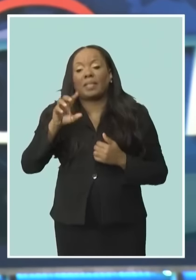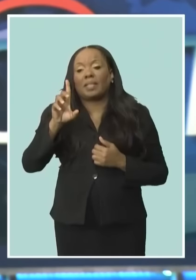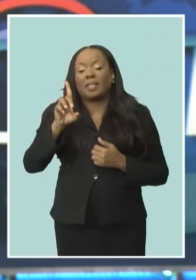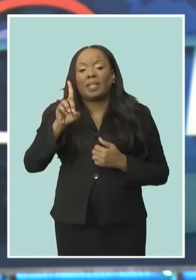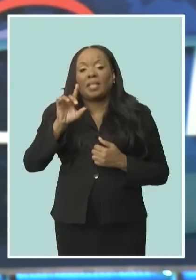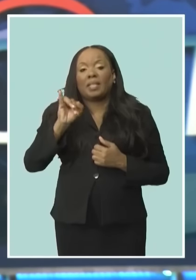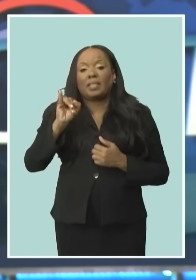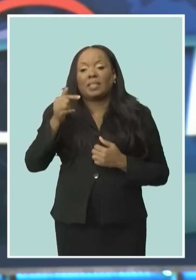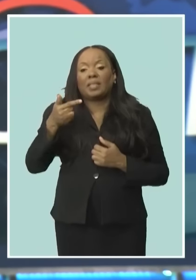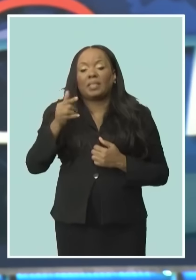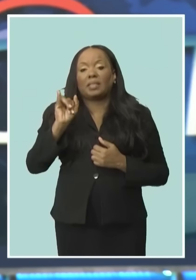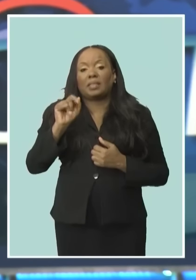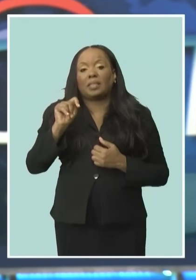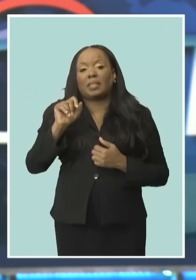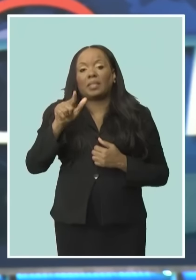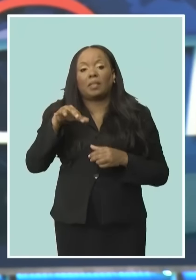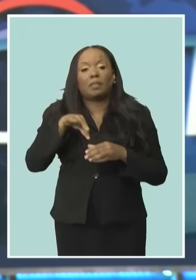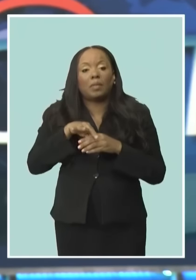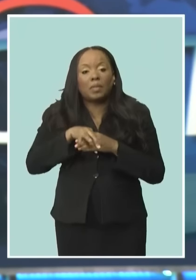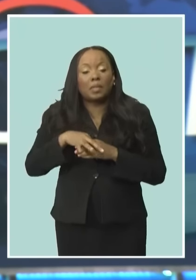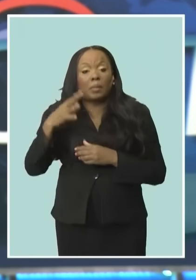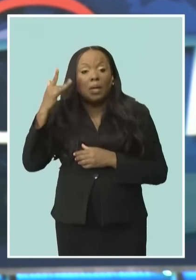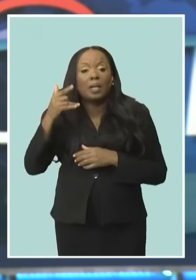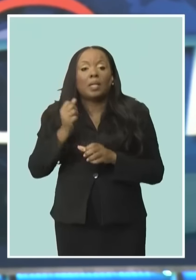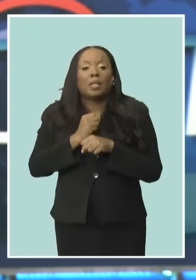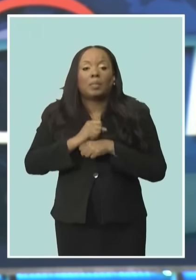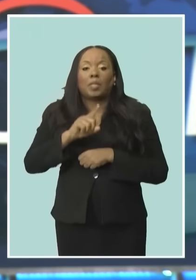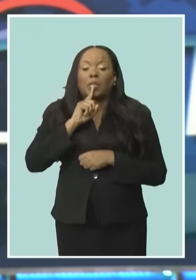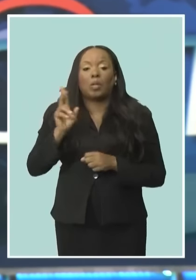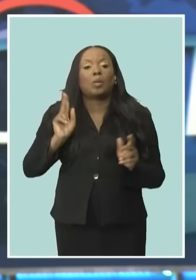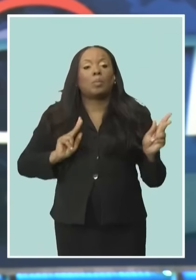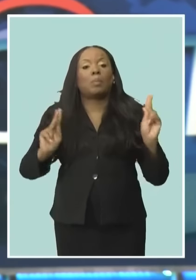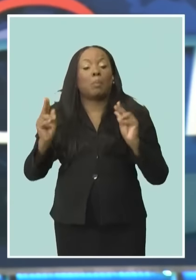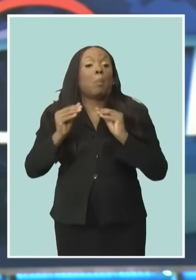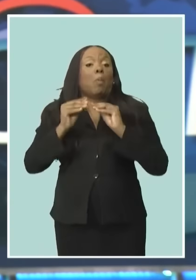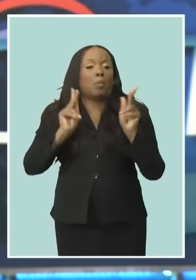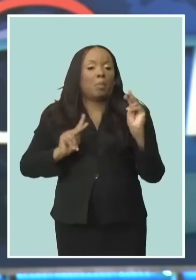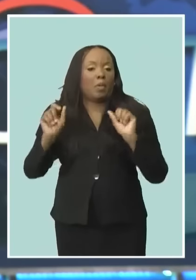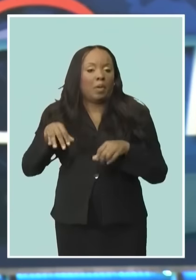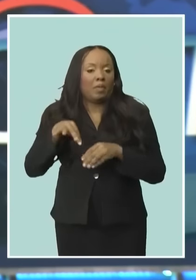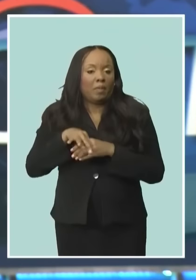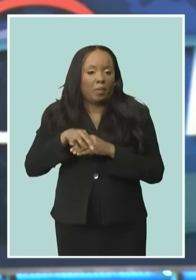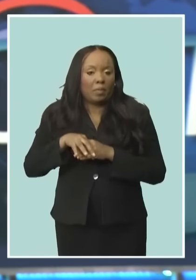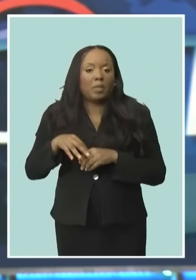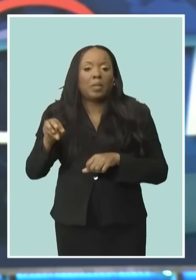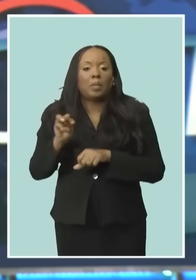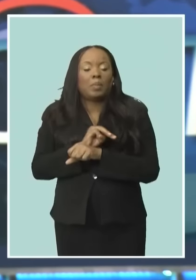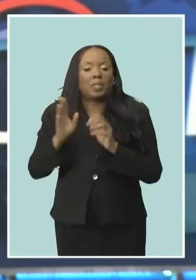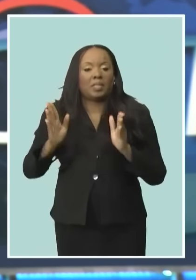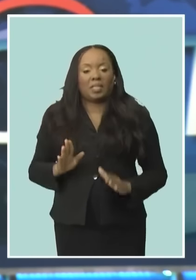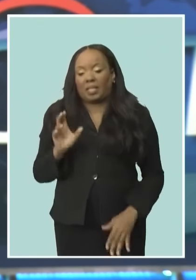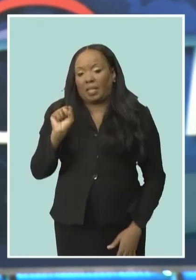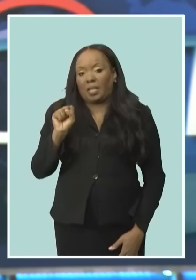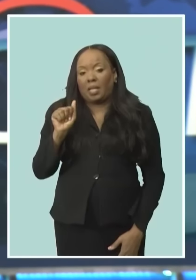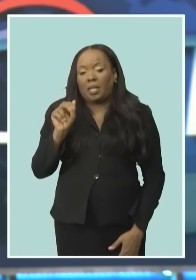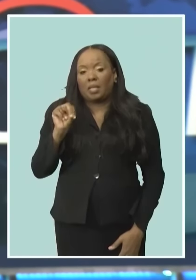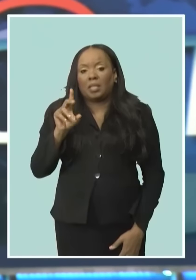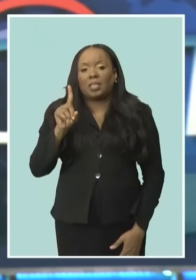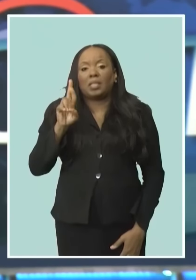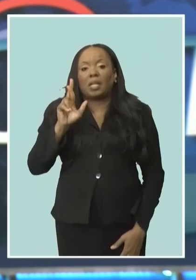in the future, and that's to ensure even more people are empowered to exercise their franchise. Minister of Training and Tertiary Education